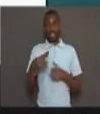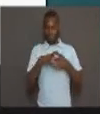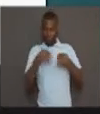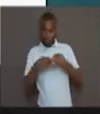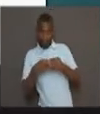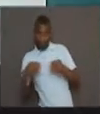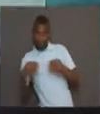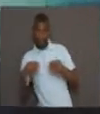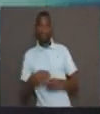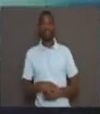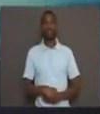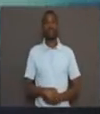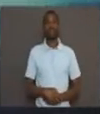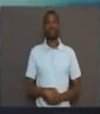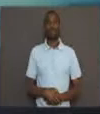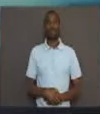armature.